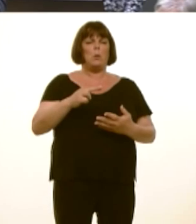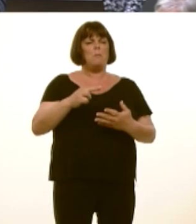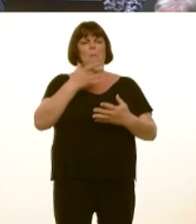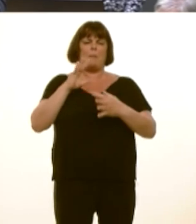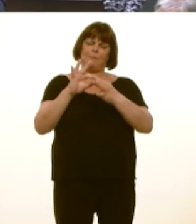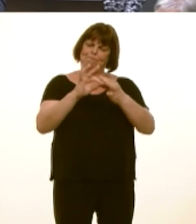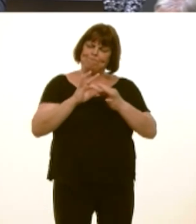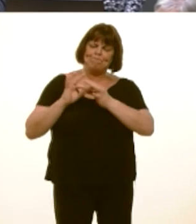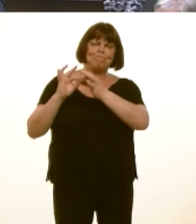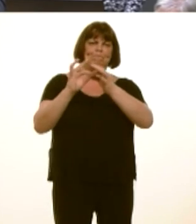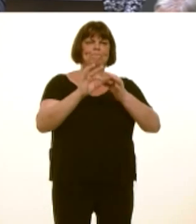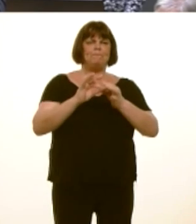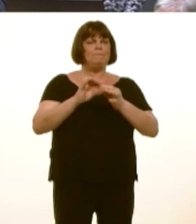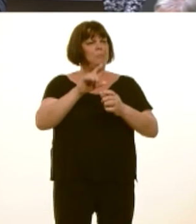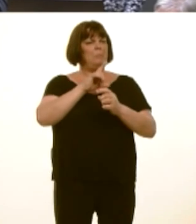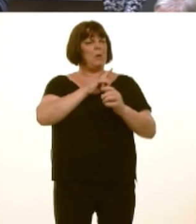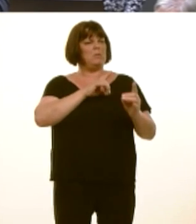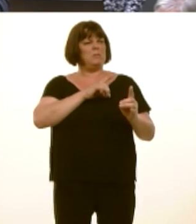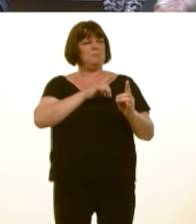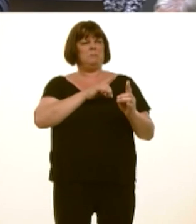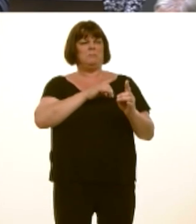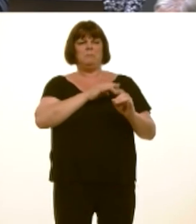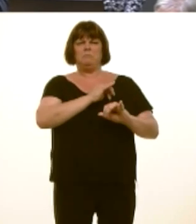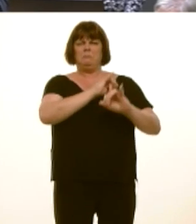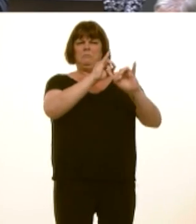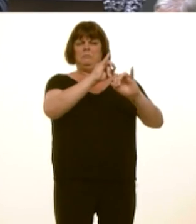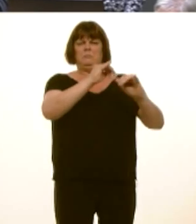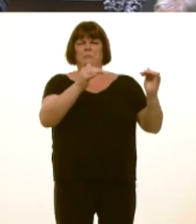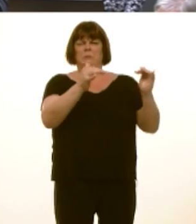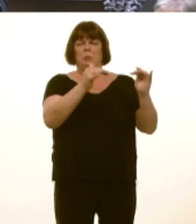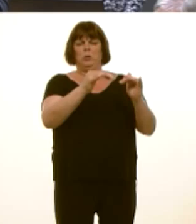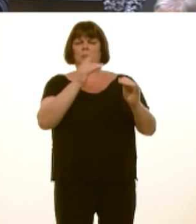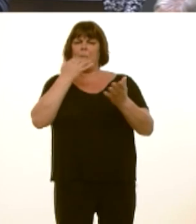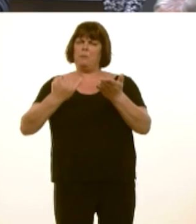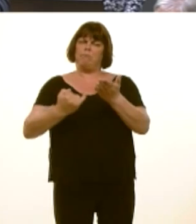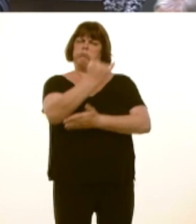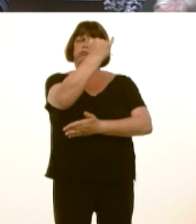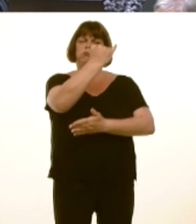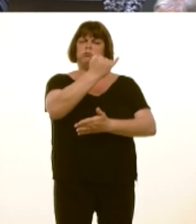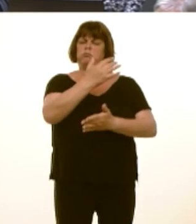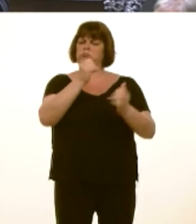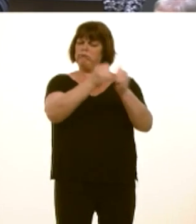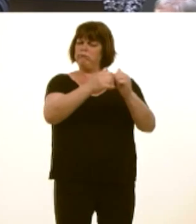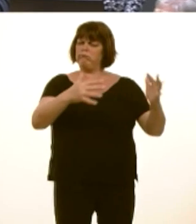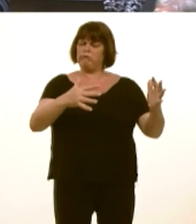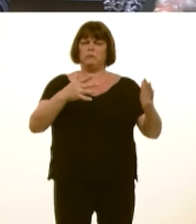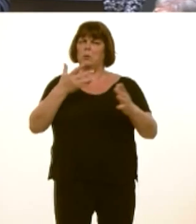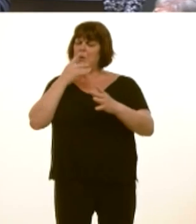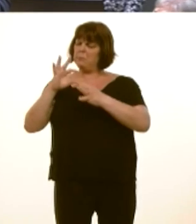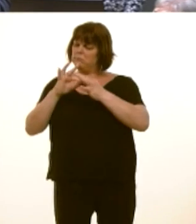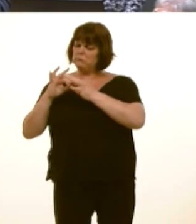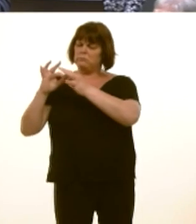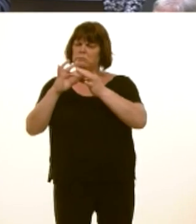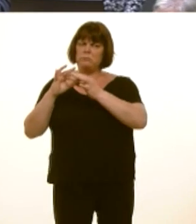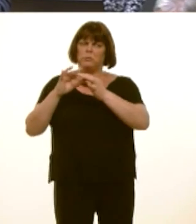unite to actually pose the evil of intolerance and terrorism, not just from this event, but unfortunately for